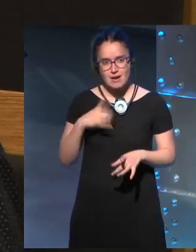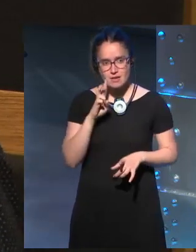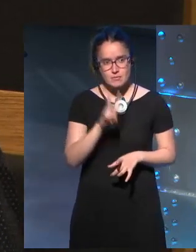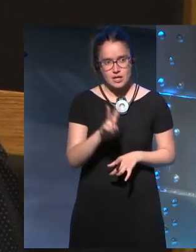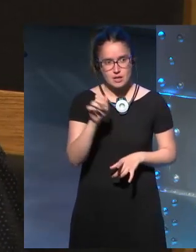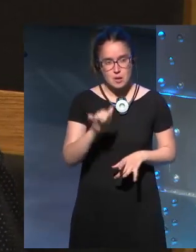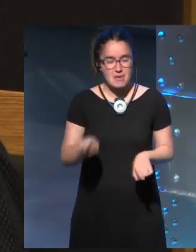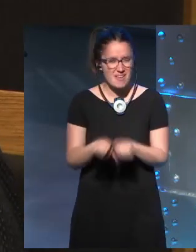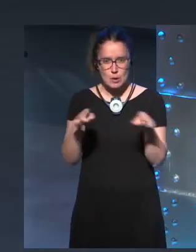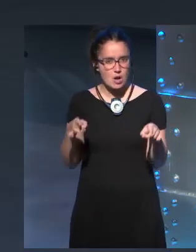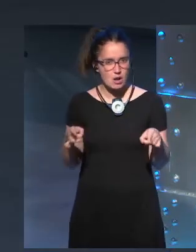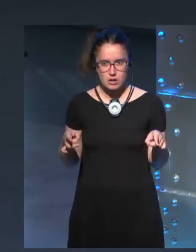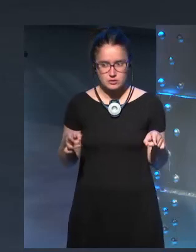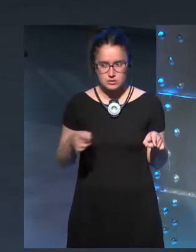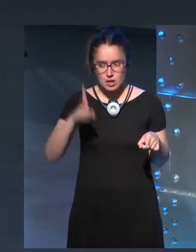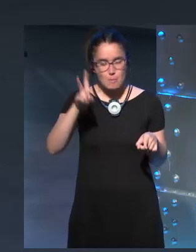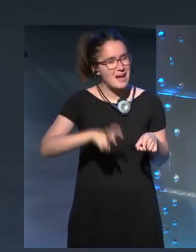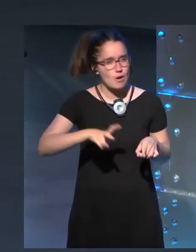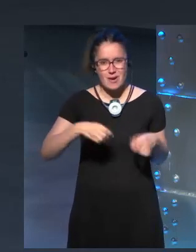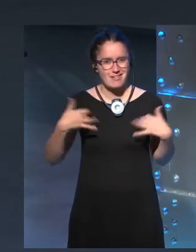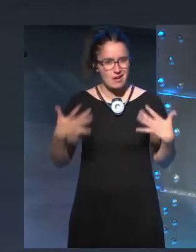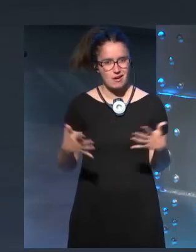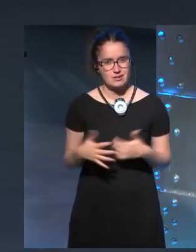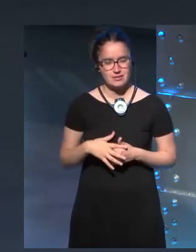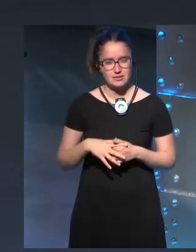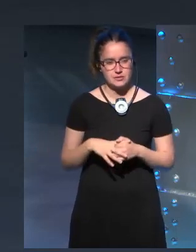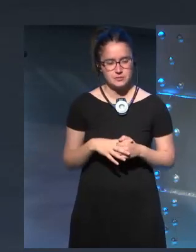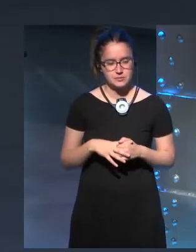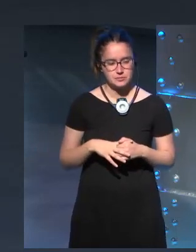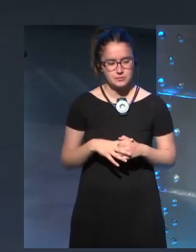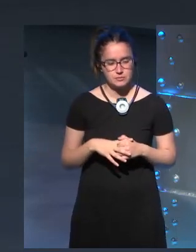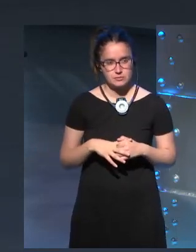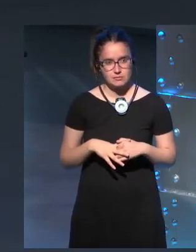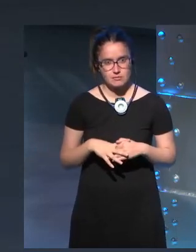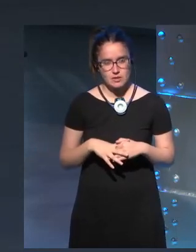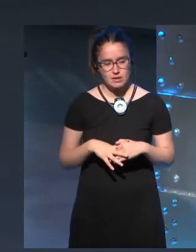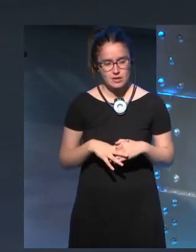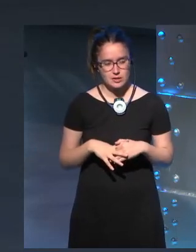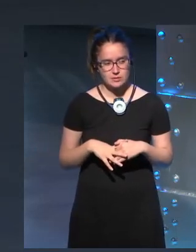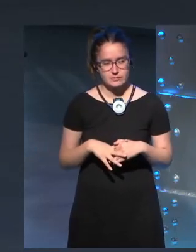When you couldn't watch the movie. No, I didn't care about that. Any movie.